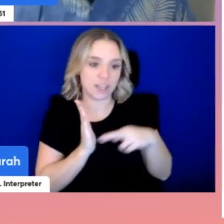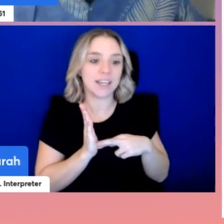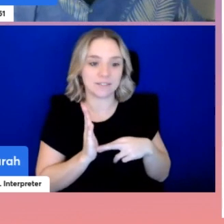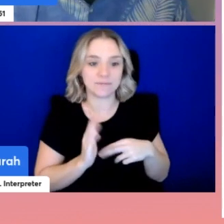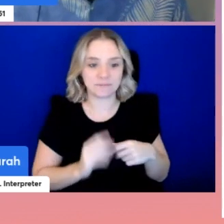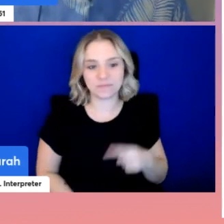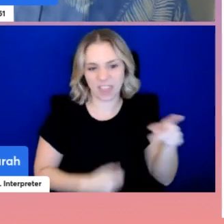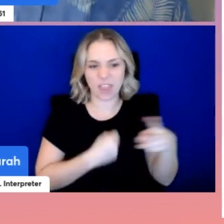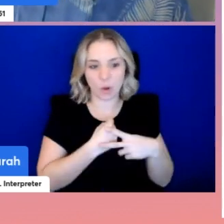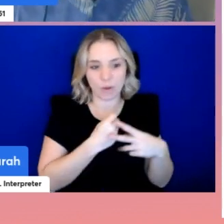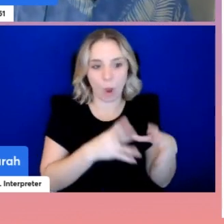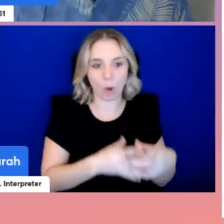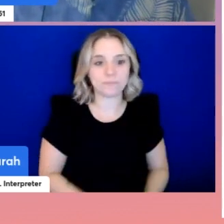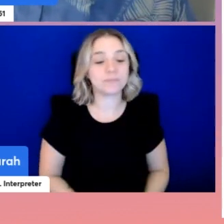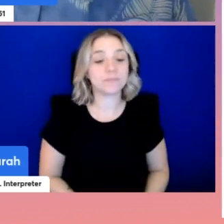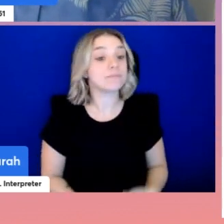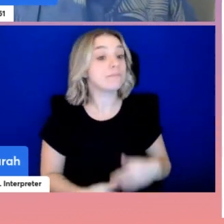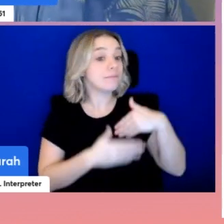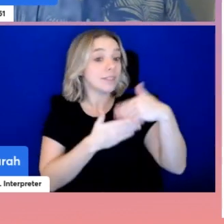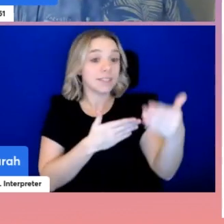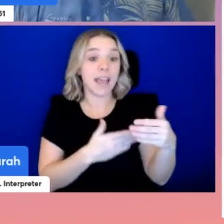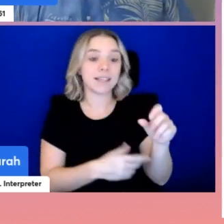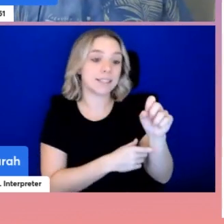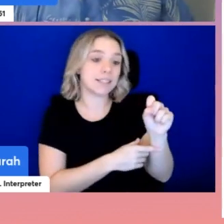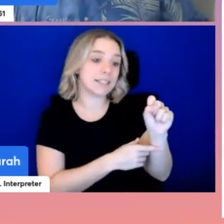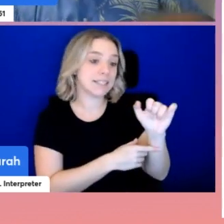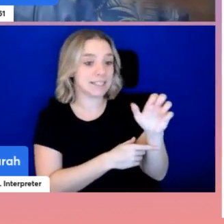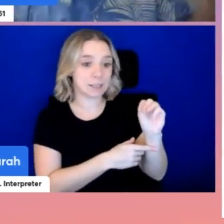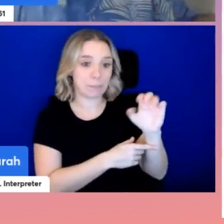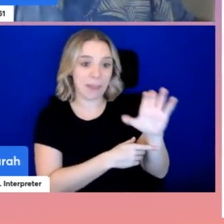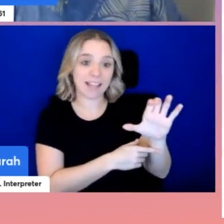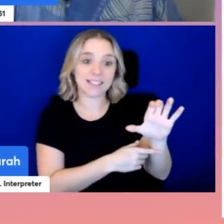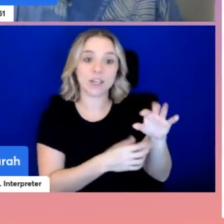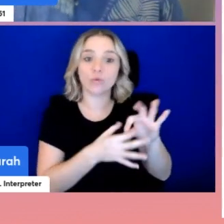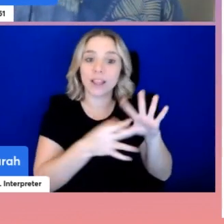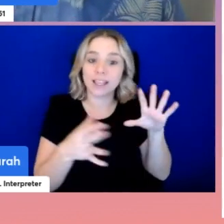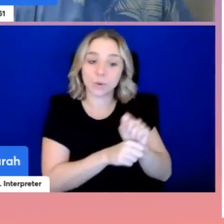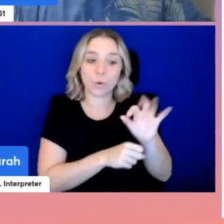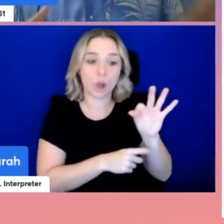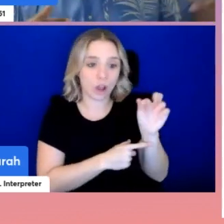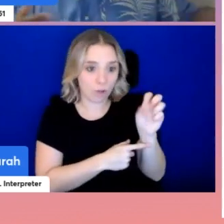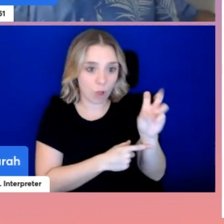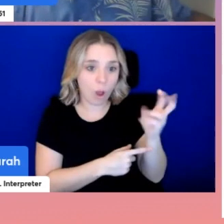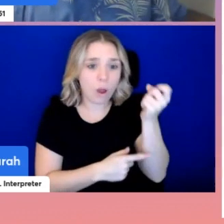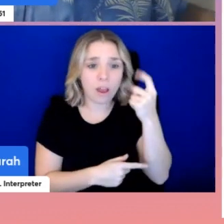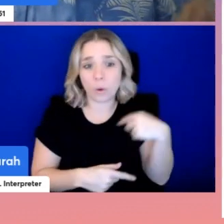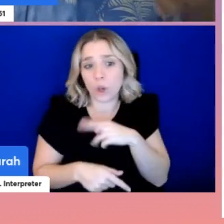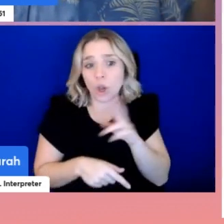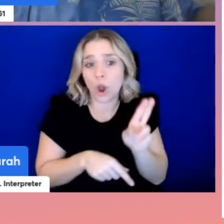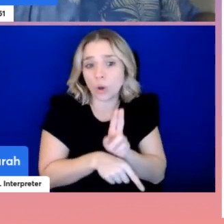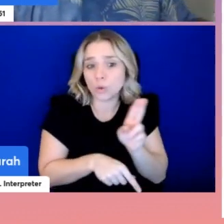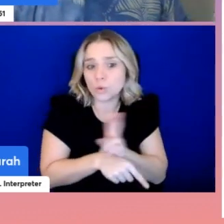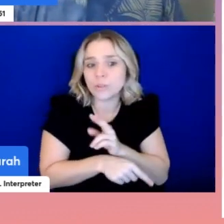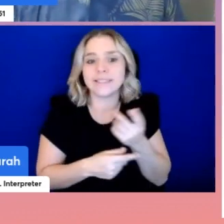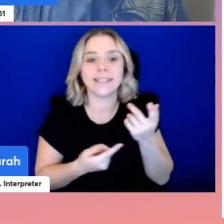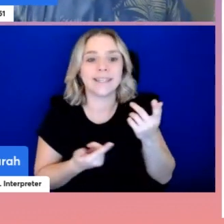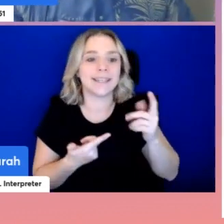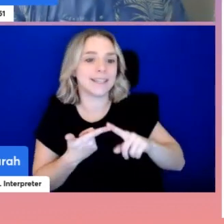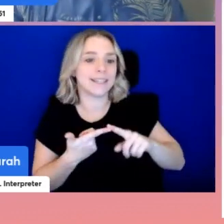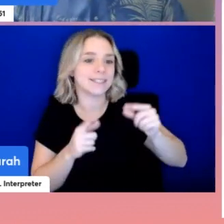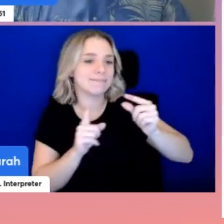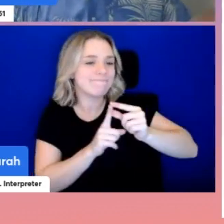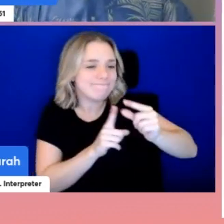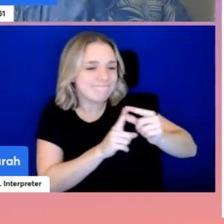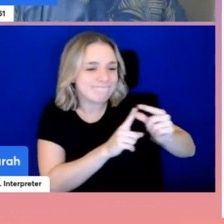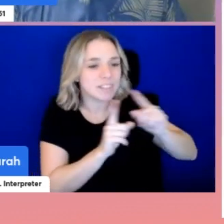Next thing is the semantic release workflow. So the idea here is, we're using Angular commit messages. So features or fixes, whatever